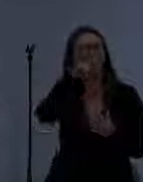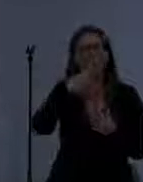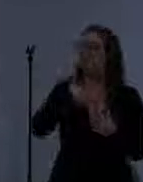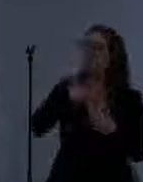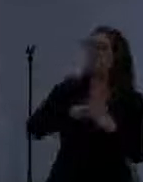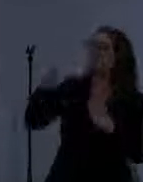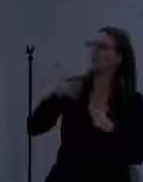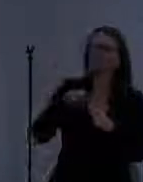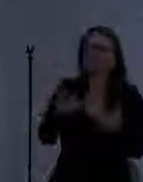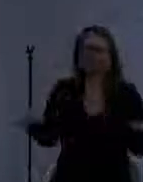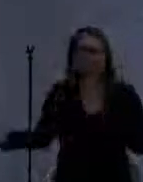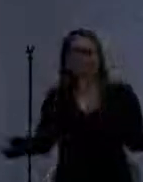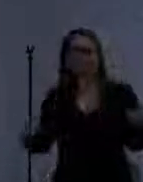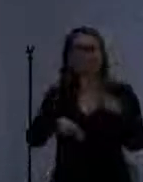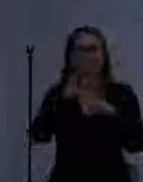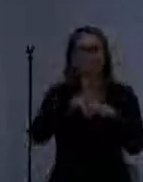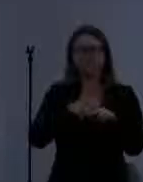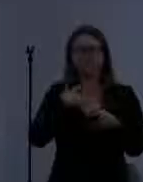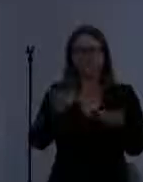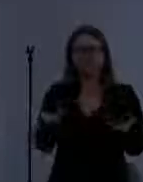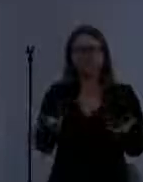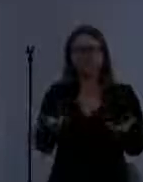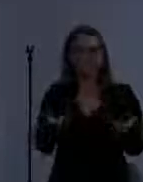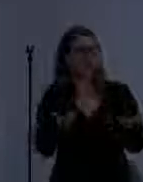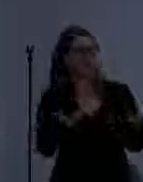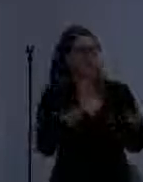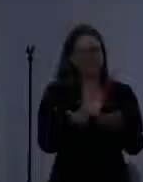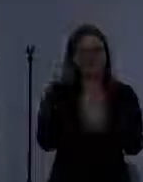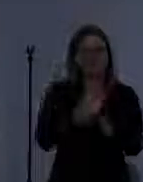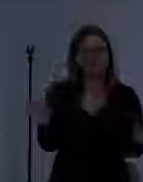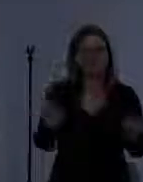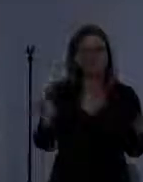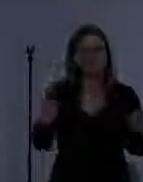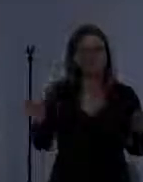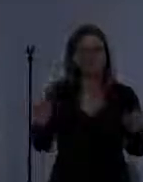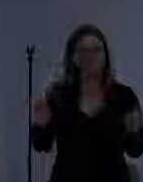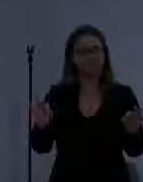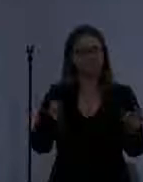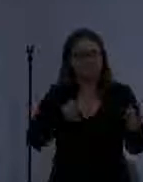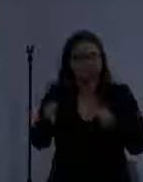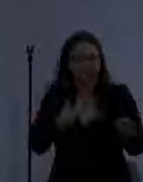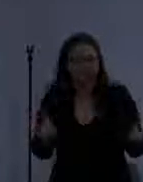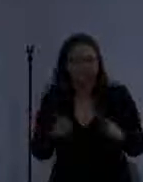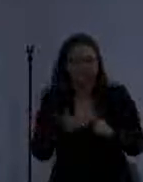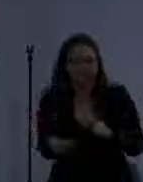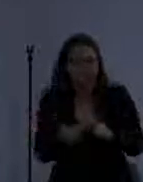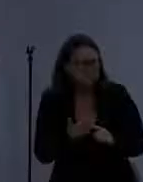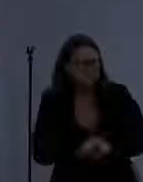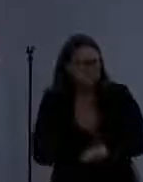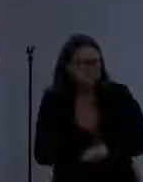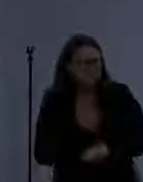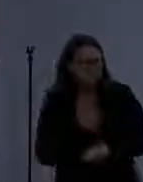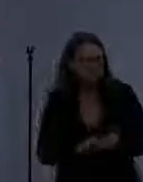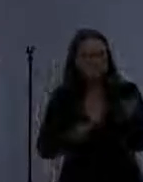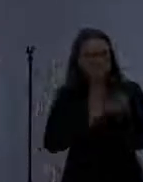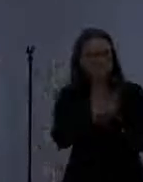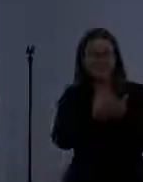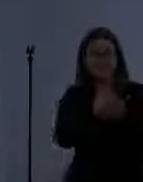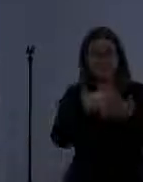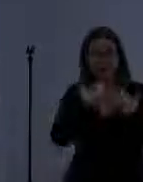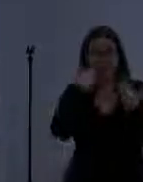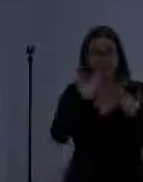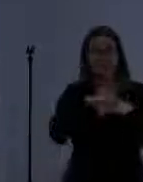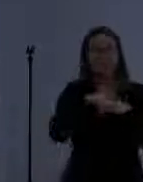structural process to ensure that that safety is maintained? Because I don't know